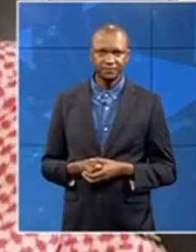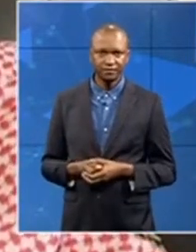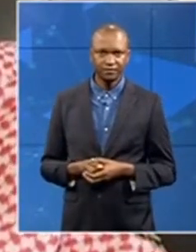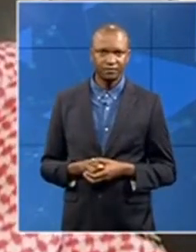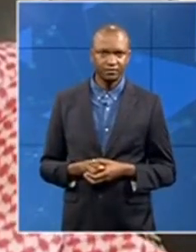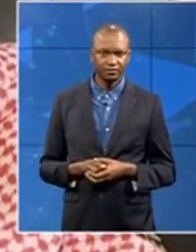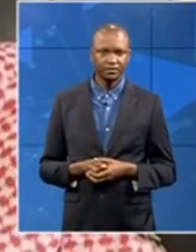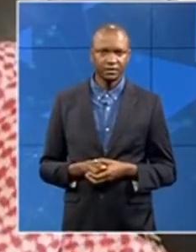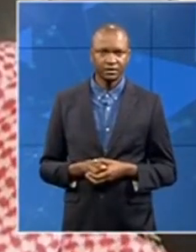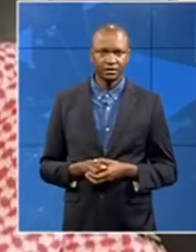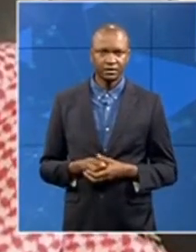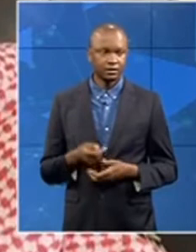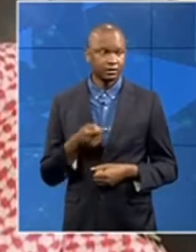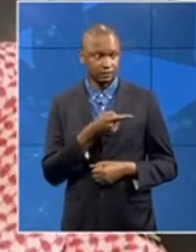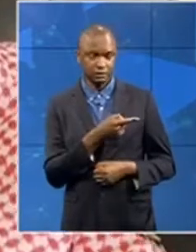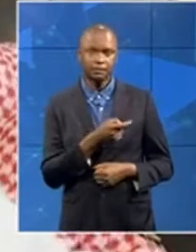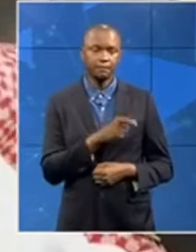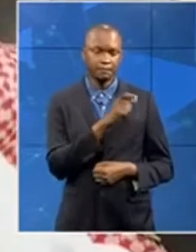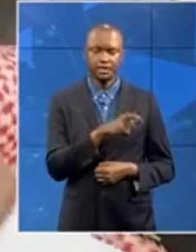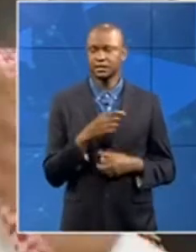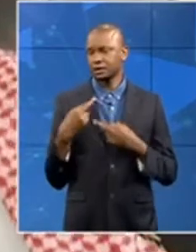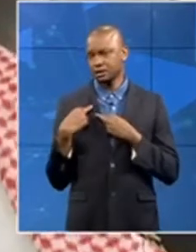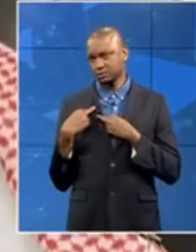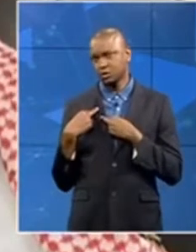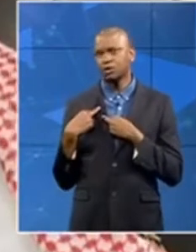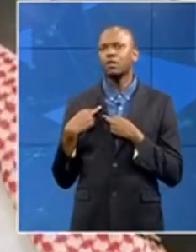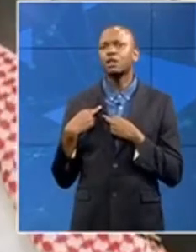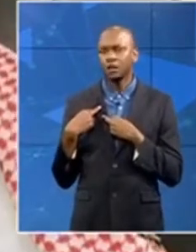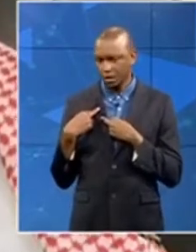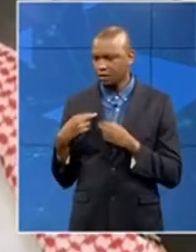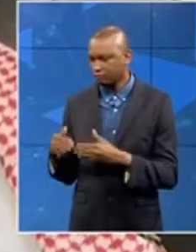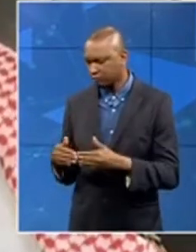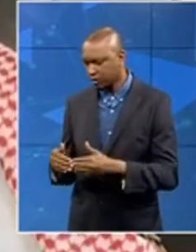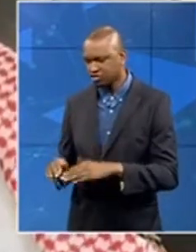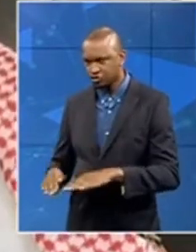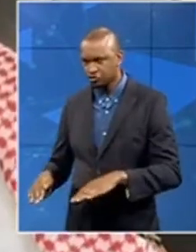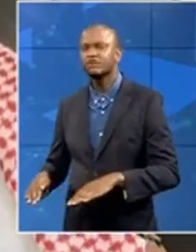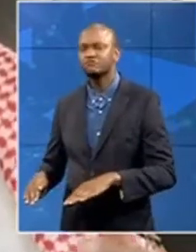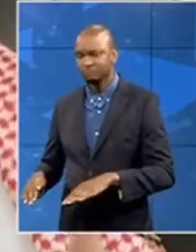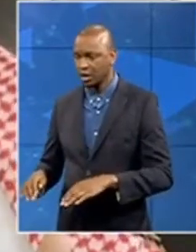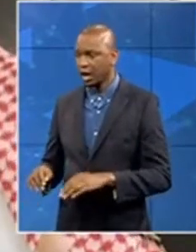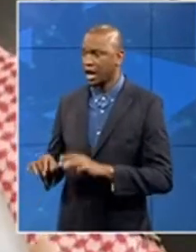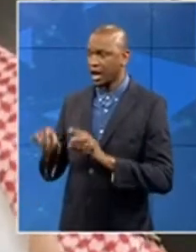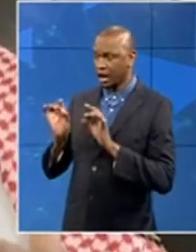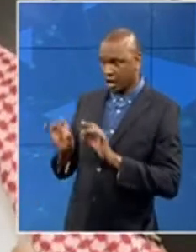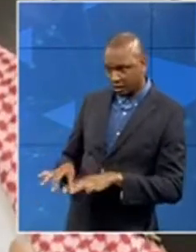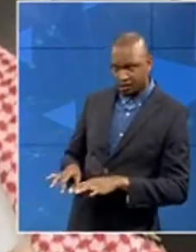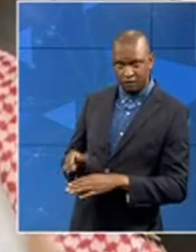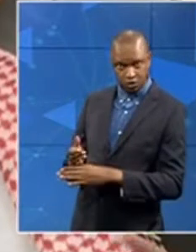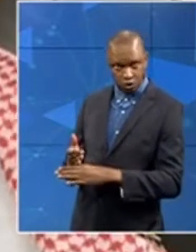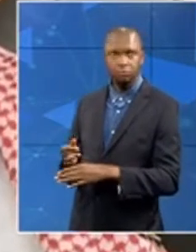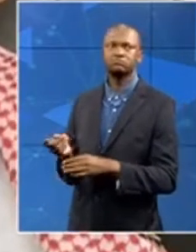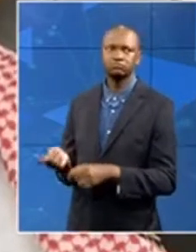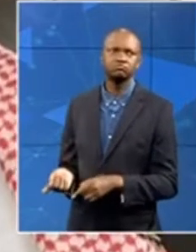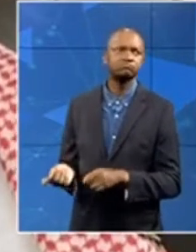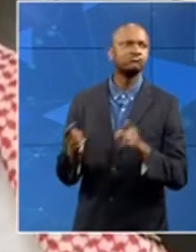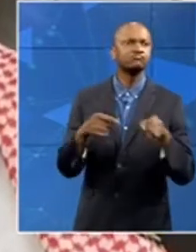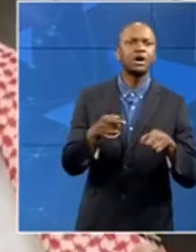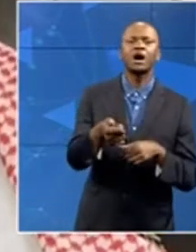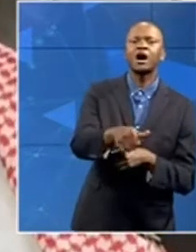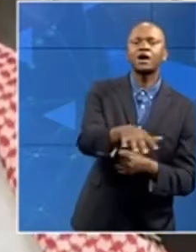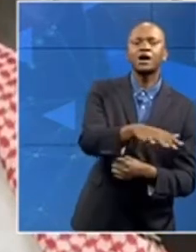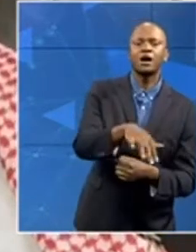abused or ill-treated your child and go over to Johannesburg tomorrow and get a job and you don't know that you are actually welcoming in an abuser